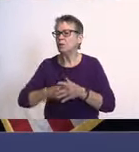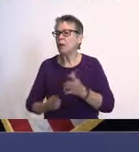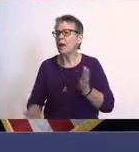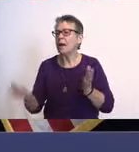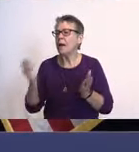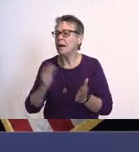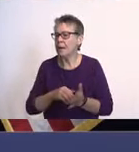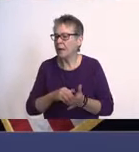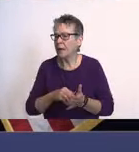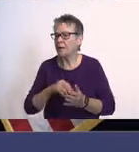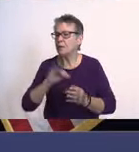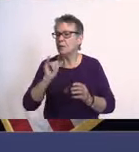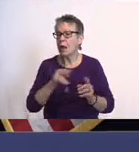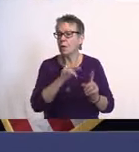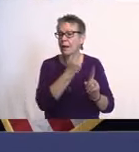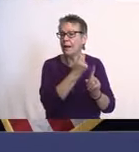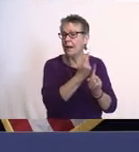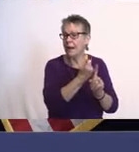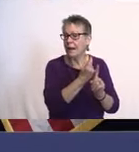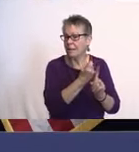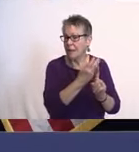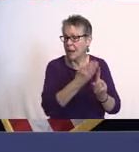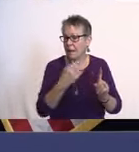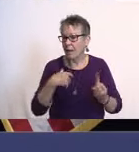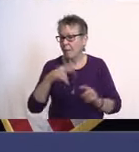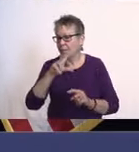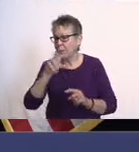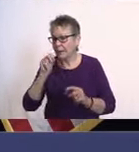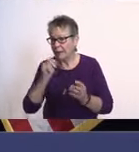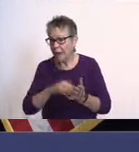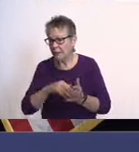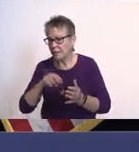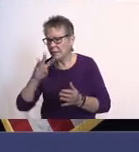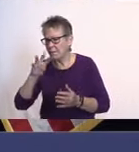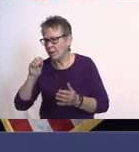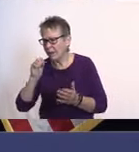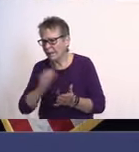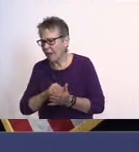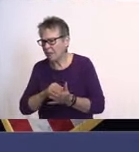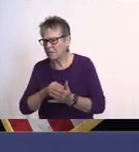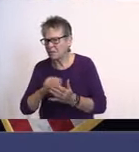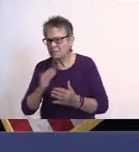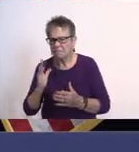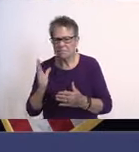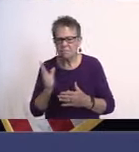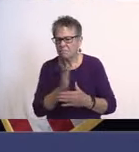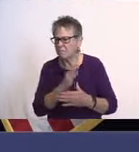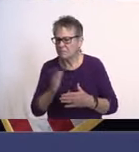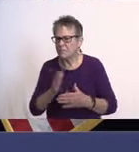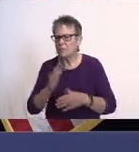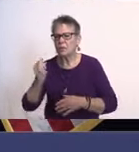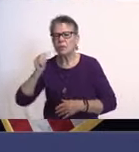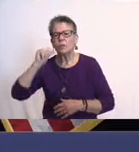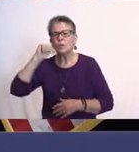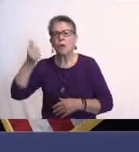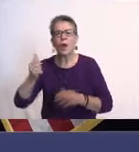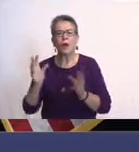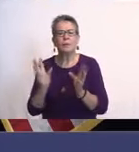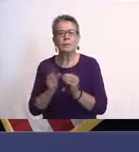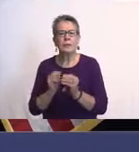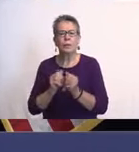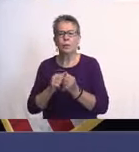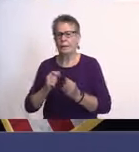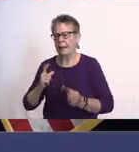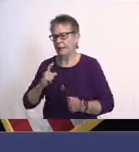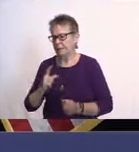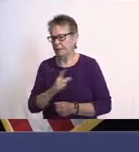40,000 cases. No choice. Having a meeting with legislative leadership tomorrow, so no news to break, but we want to do this